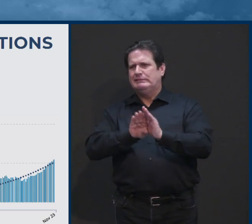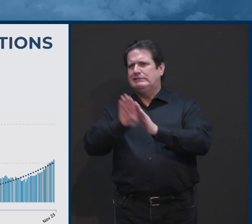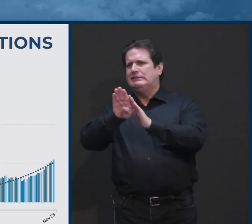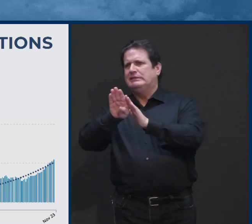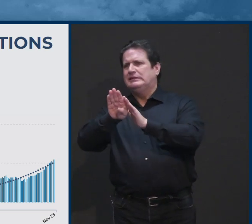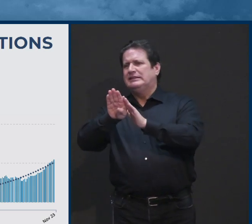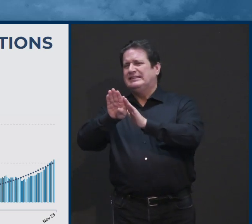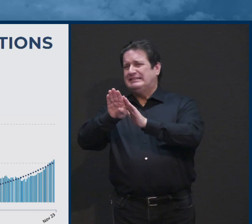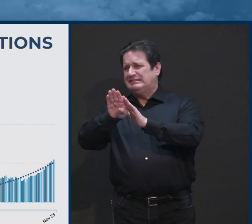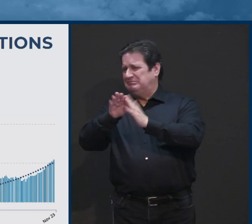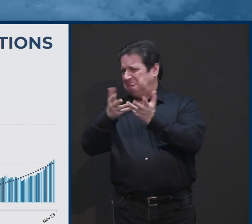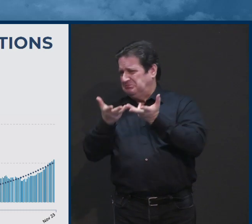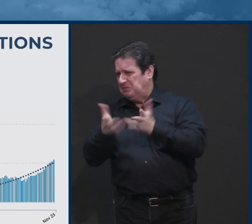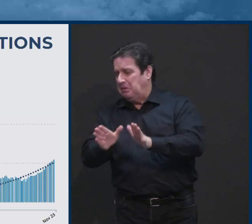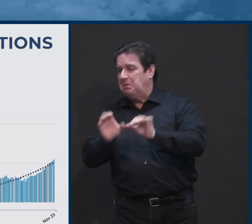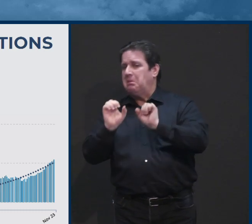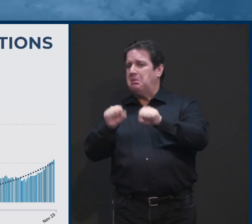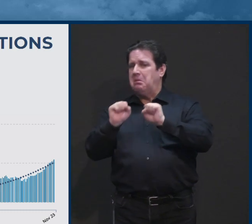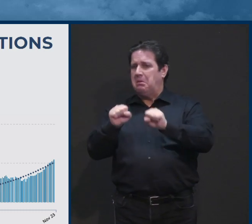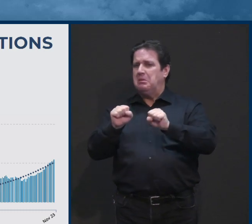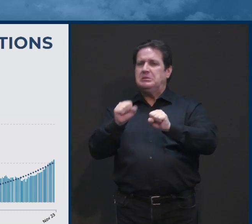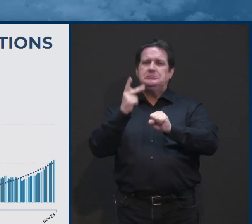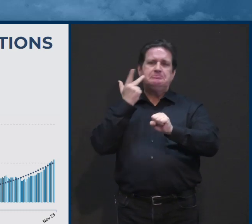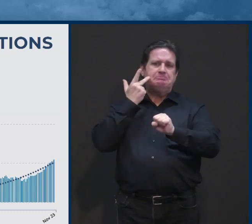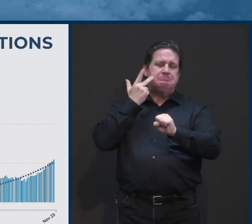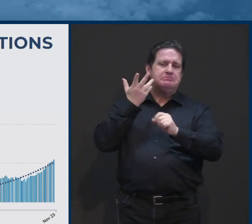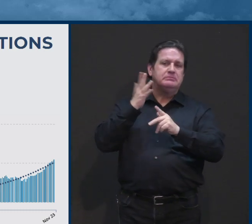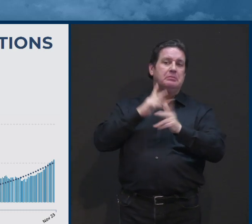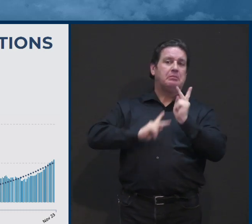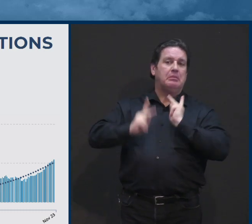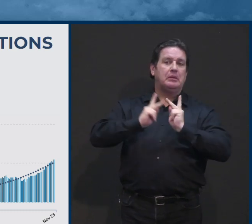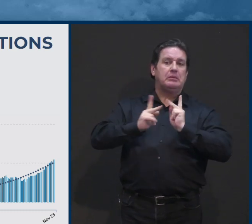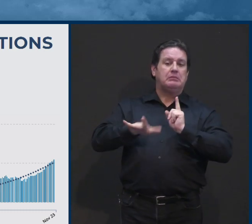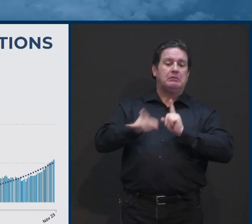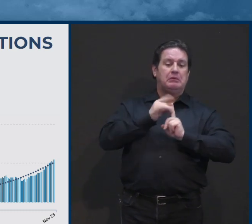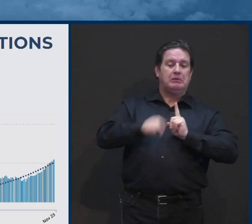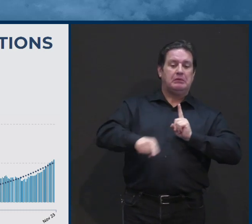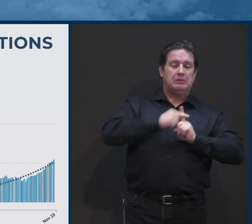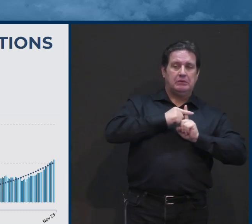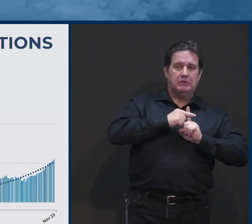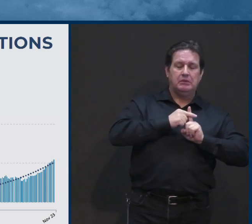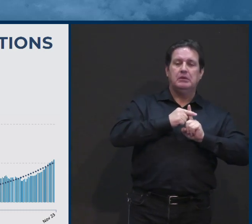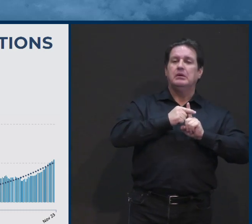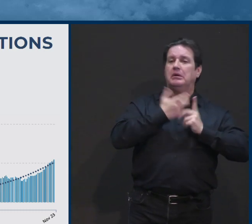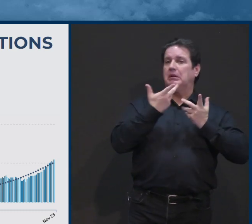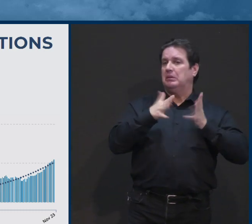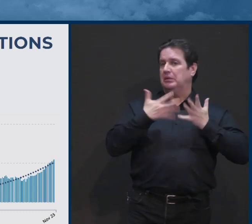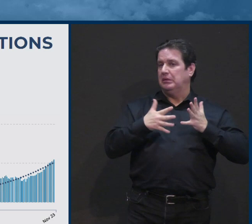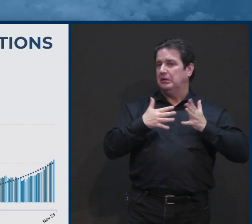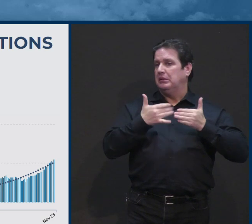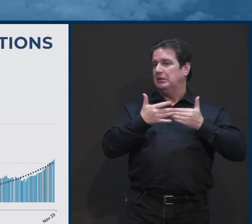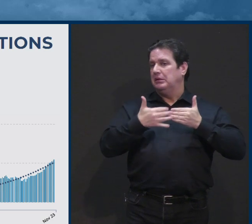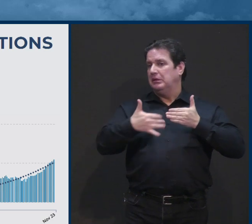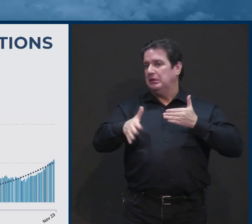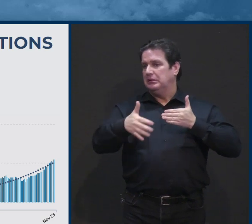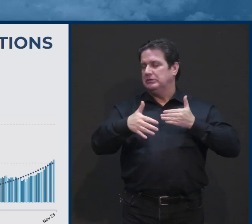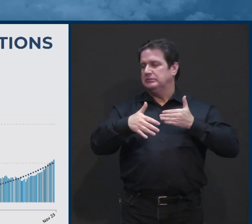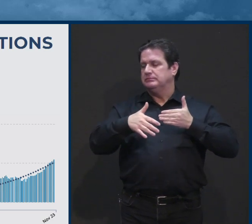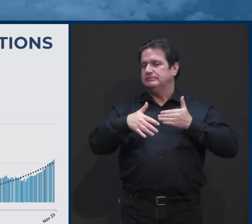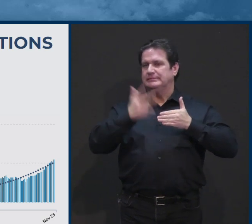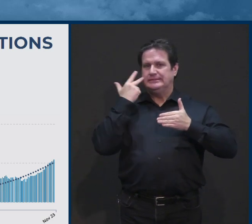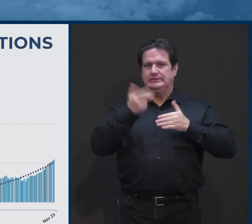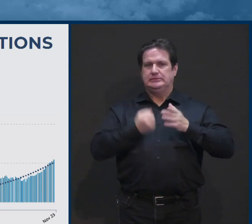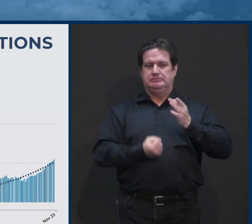the possibility exists out there even with the people that are infected already. And we saw back